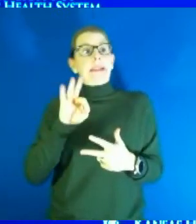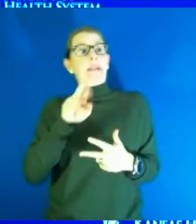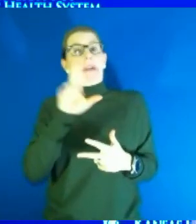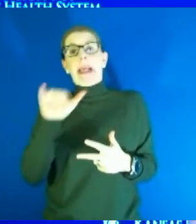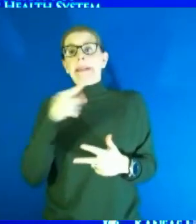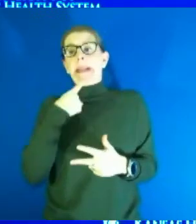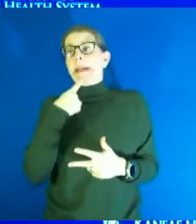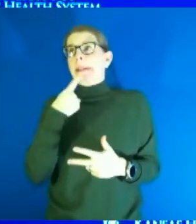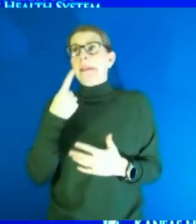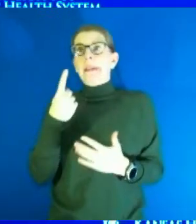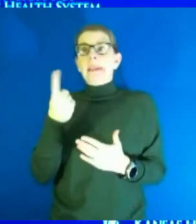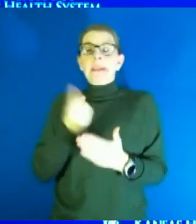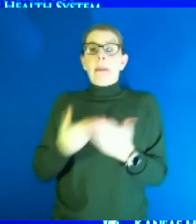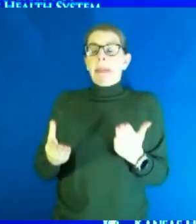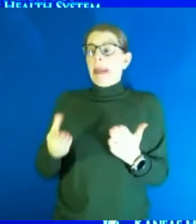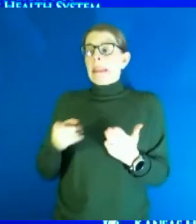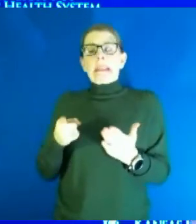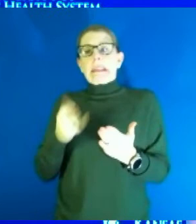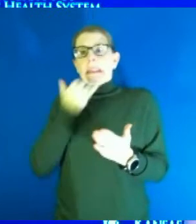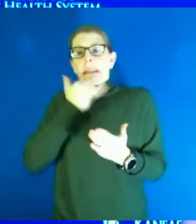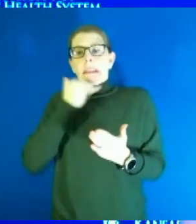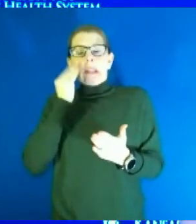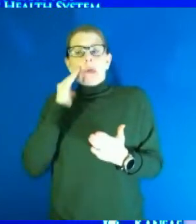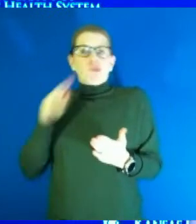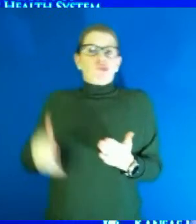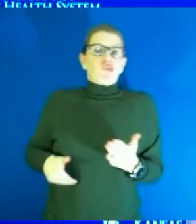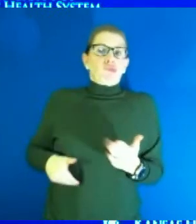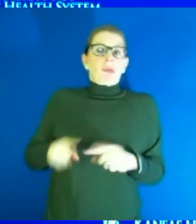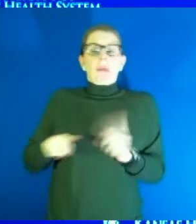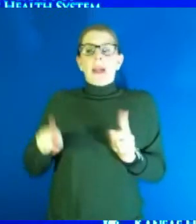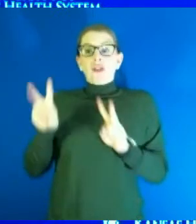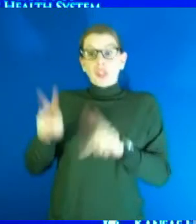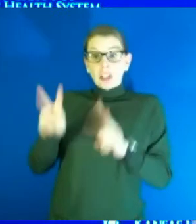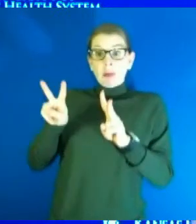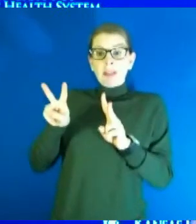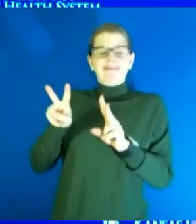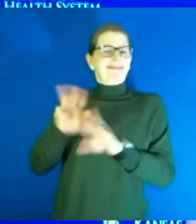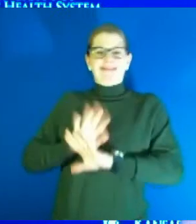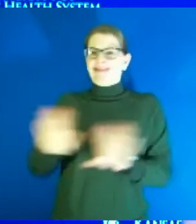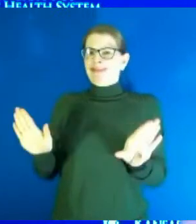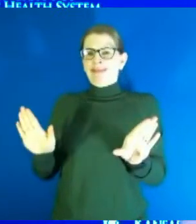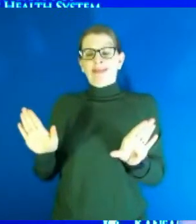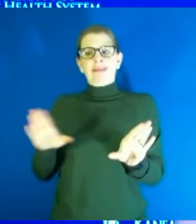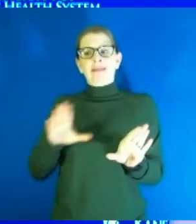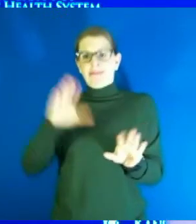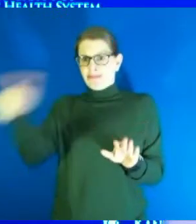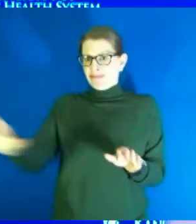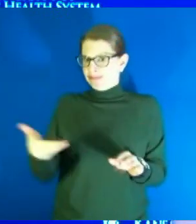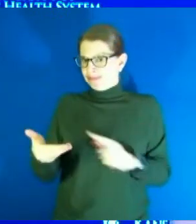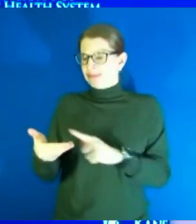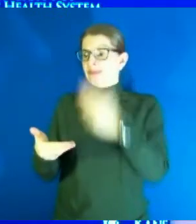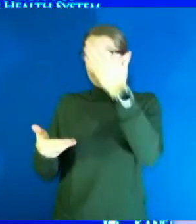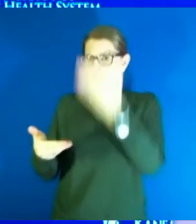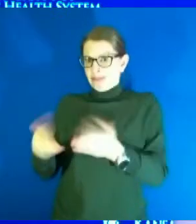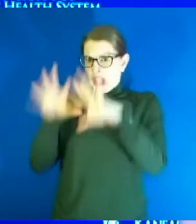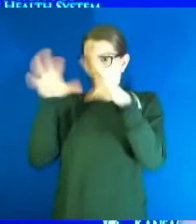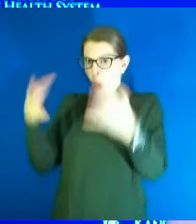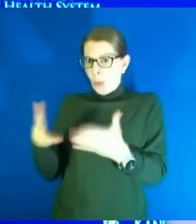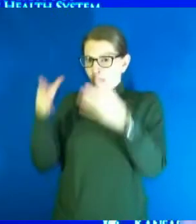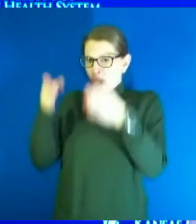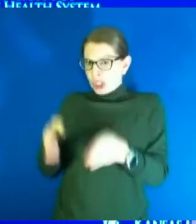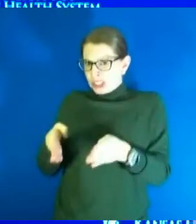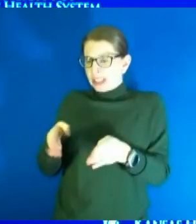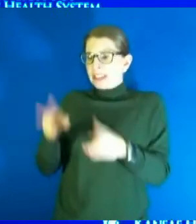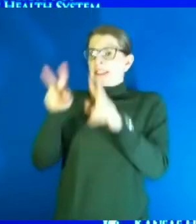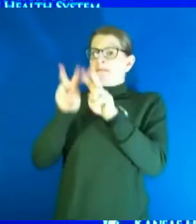that you shouldn't otherwise be doing. But there is no judgment. We take you as a whole person and